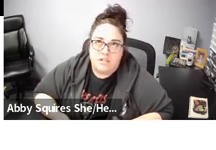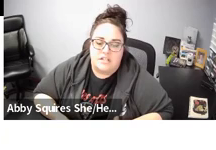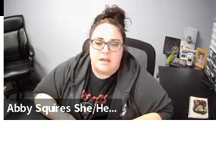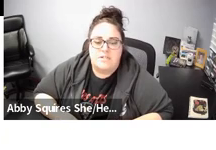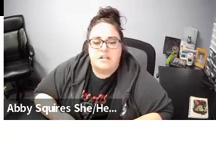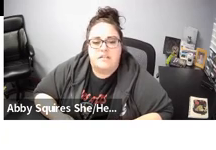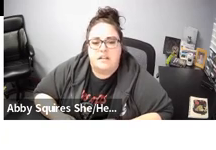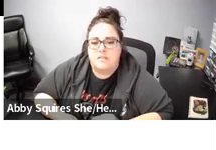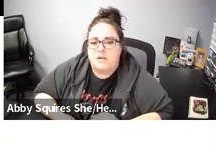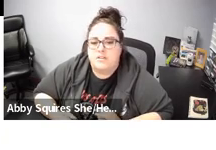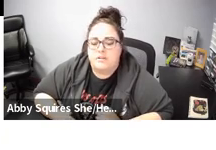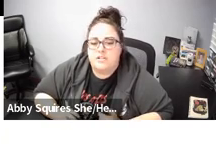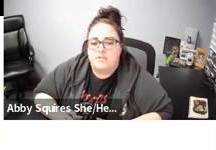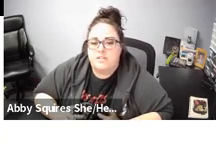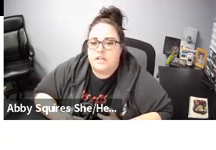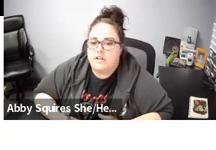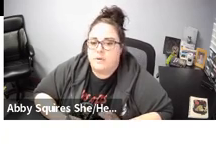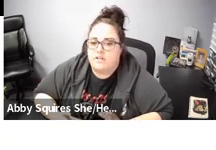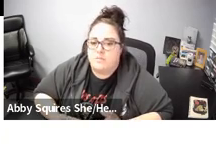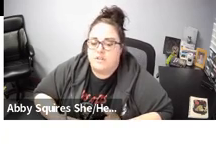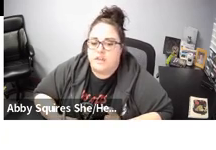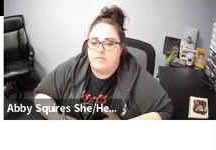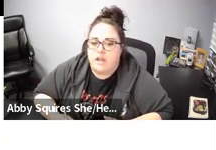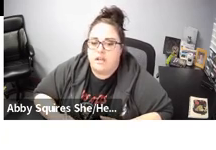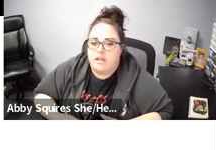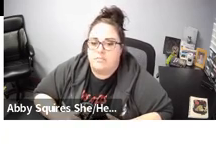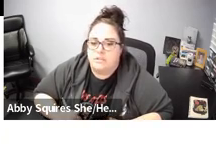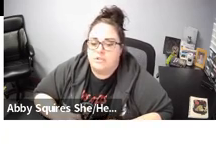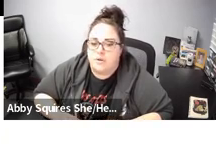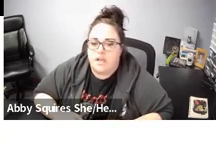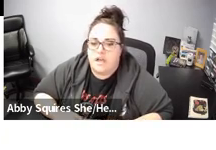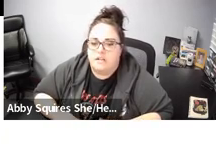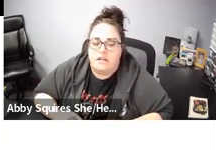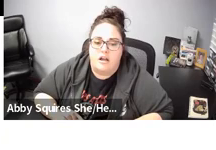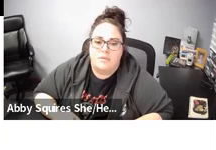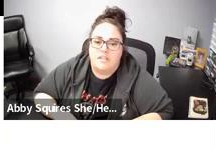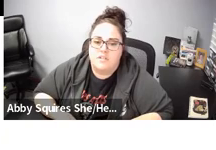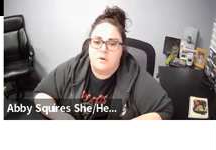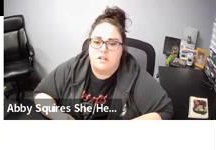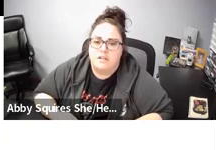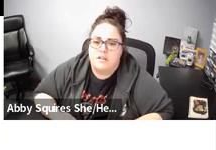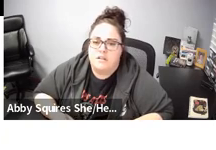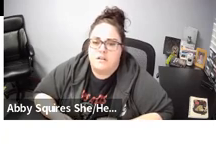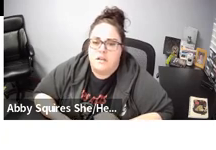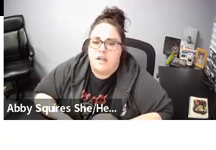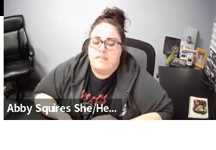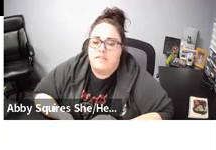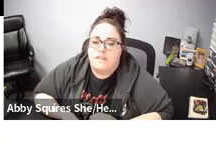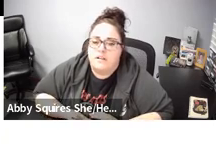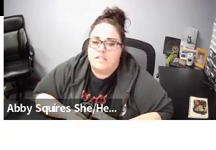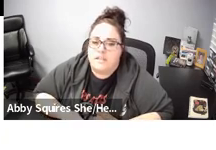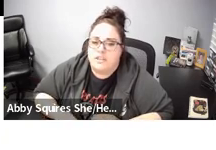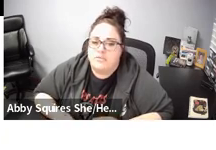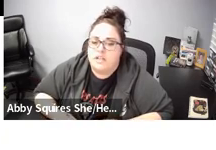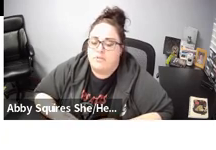3D printed adaption. And then in the middle, there was two steering wheels with a red and a blue Joy-Con in each one. And then